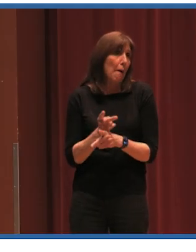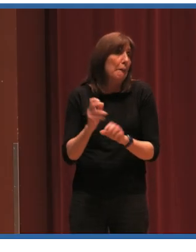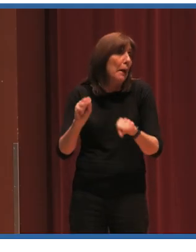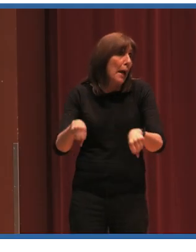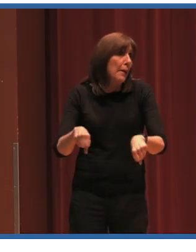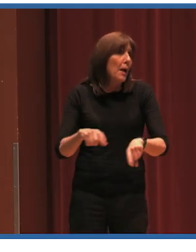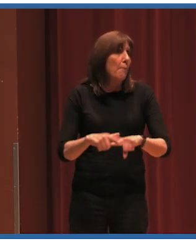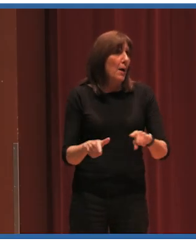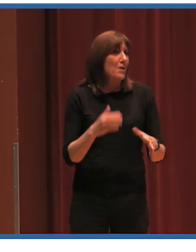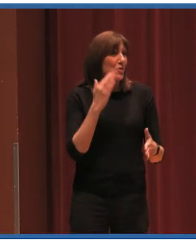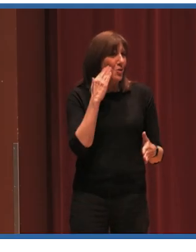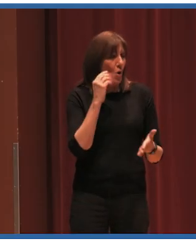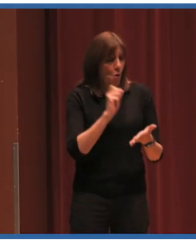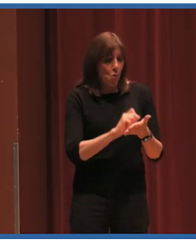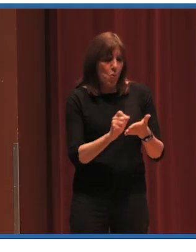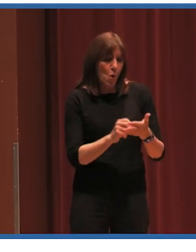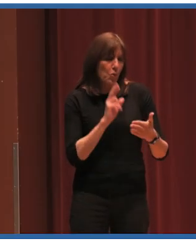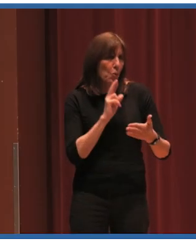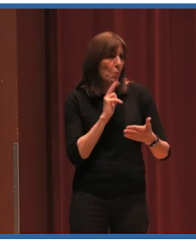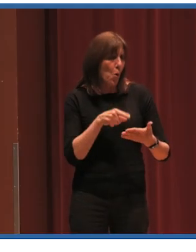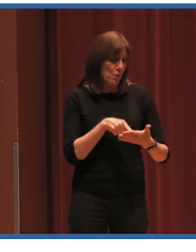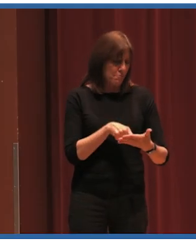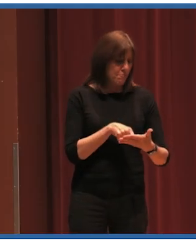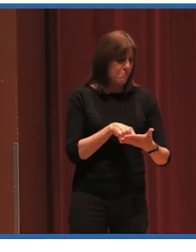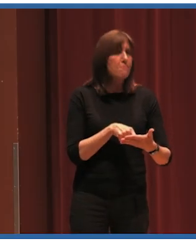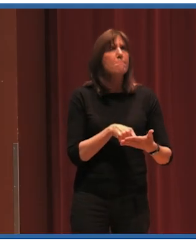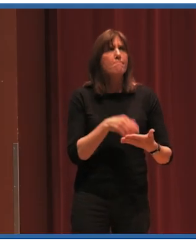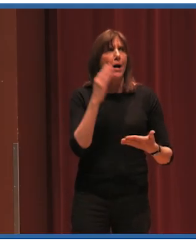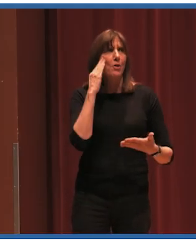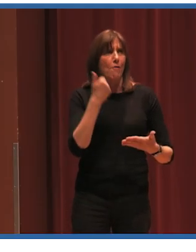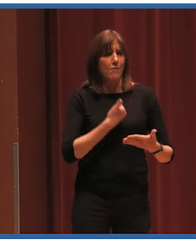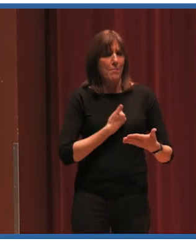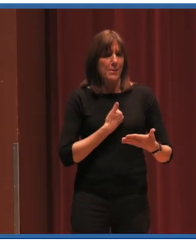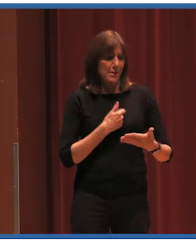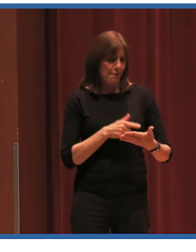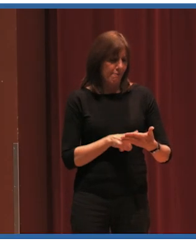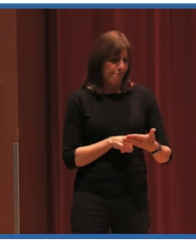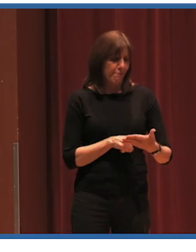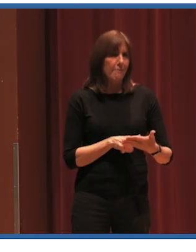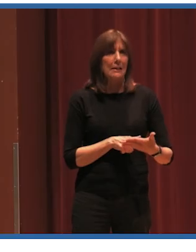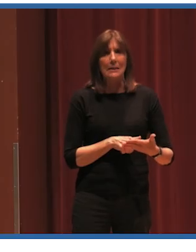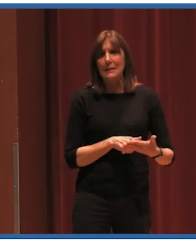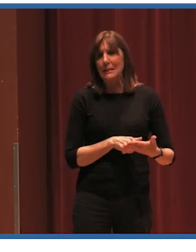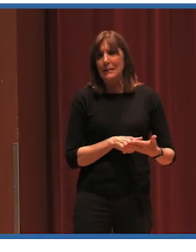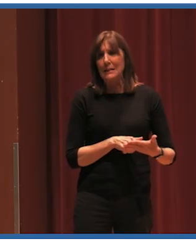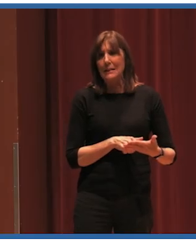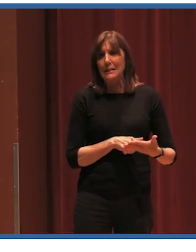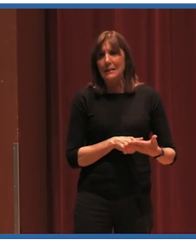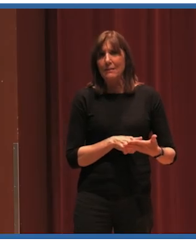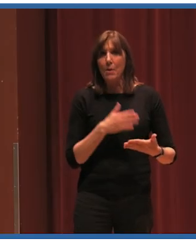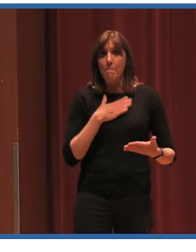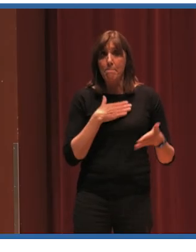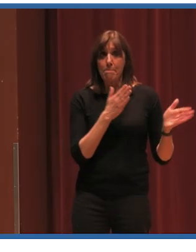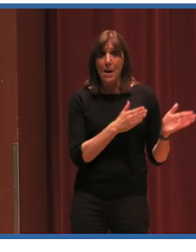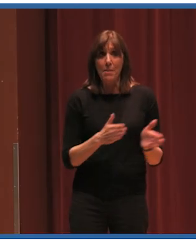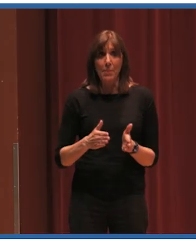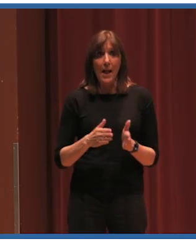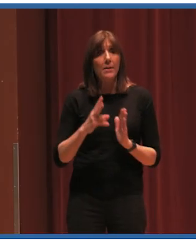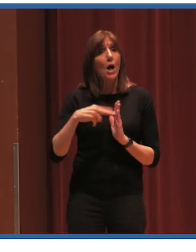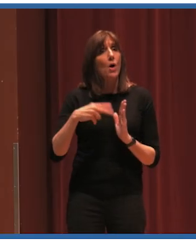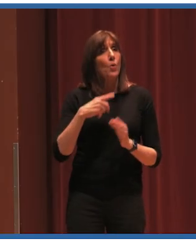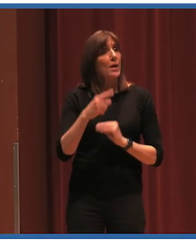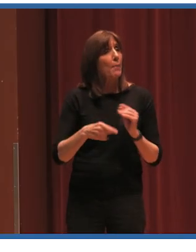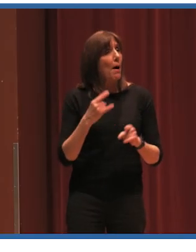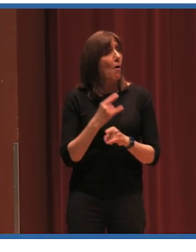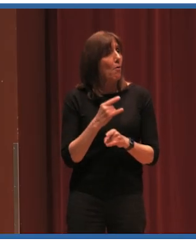But after writing that report, I know for my own sort of strategy, I read a lot about,